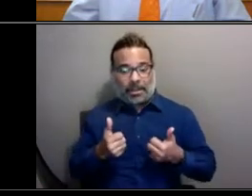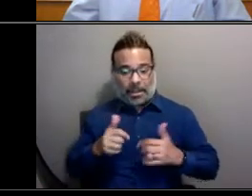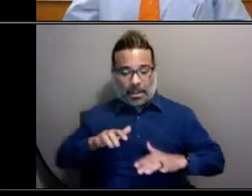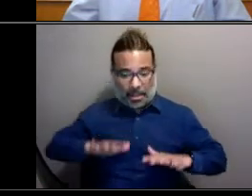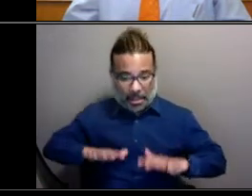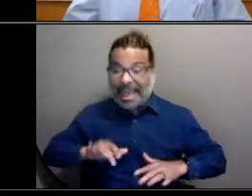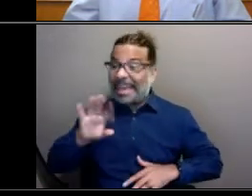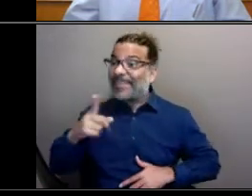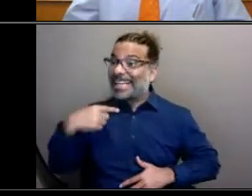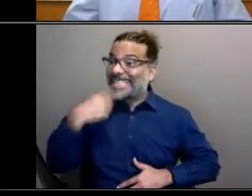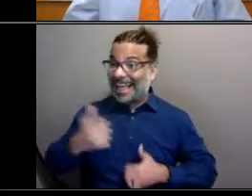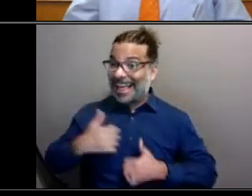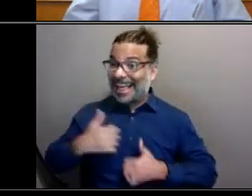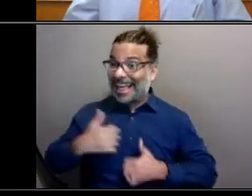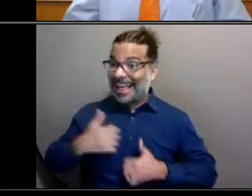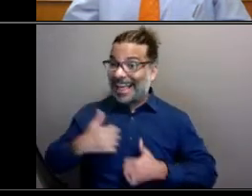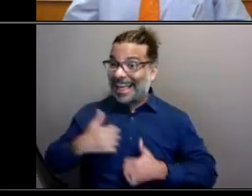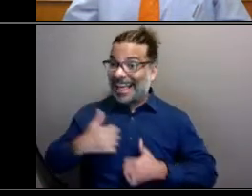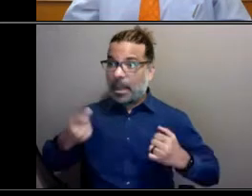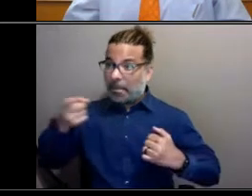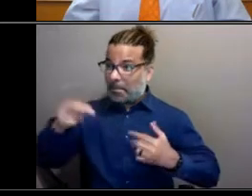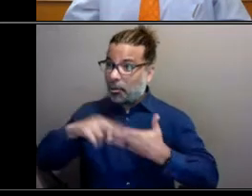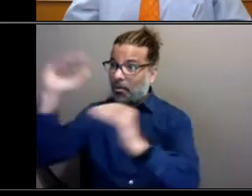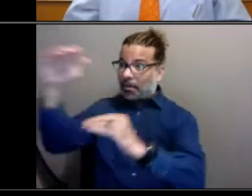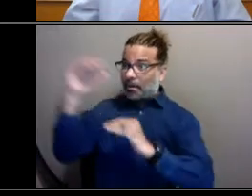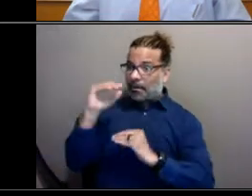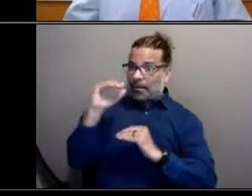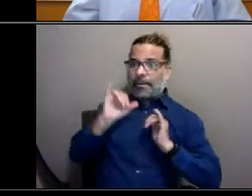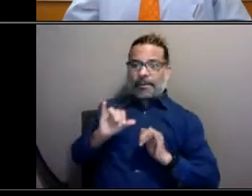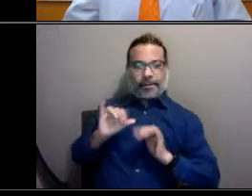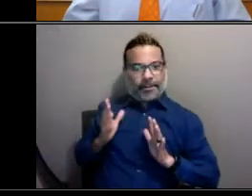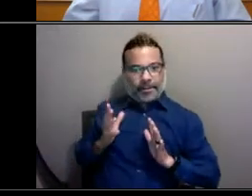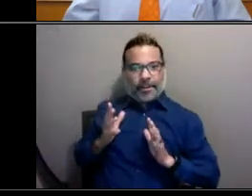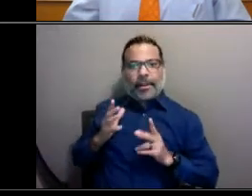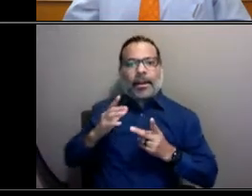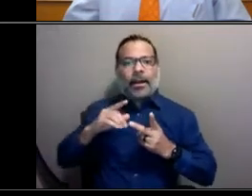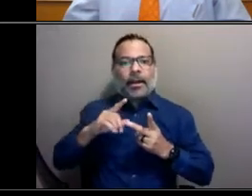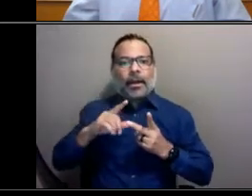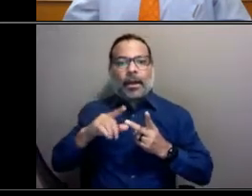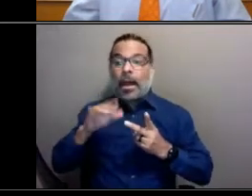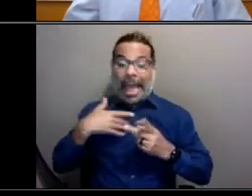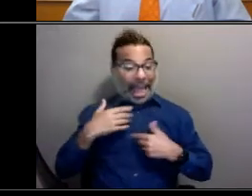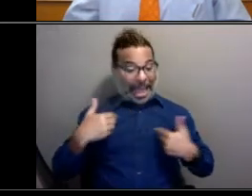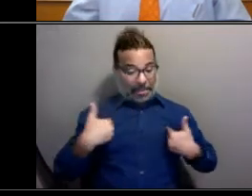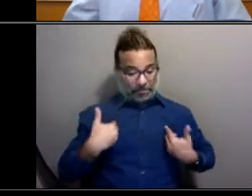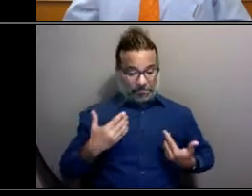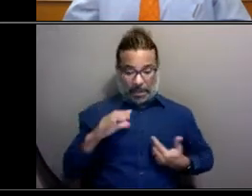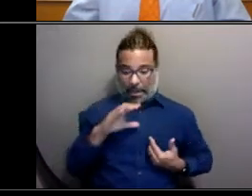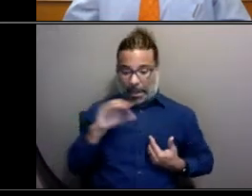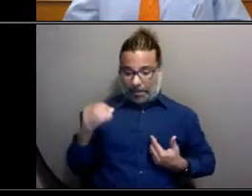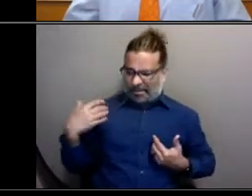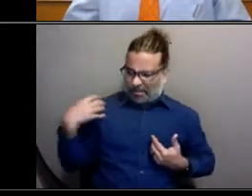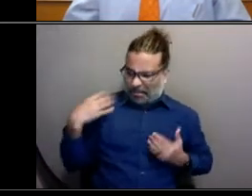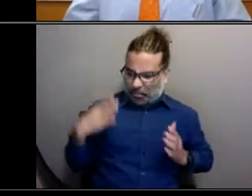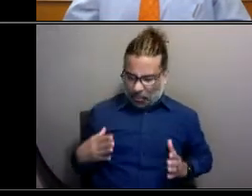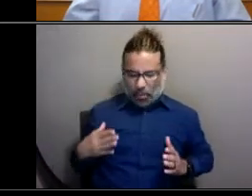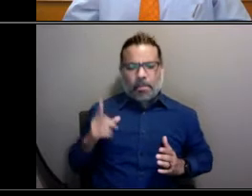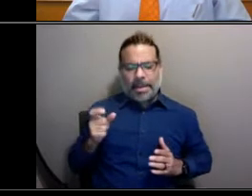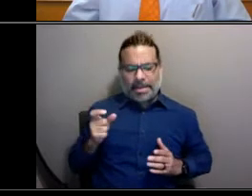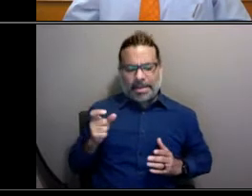tell you, it's going to restrict my opportunities. You know, as employers, we have to do a much better job